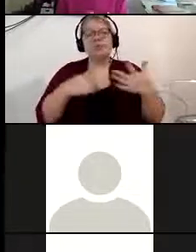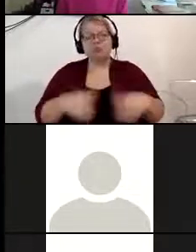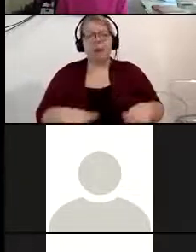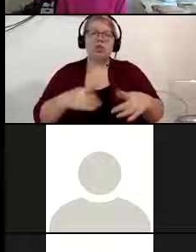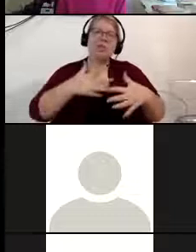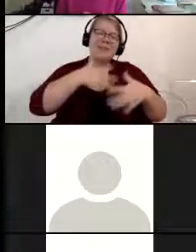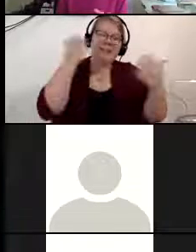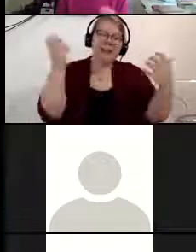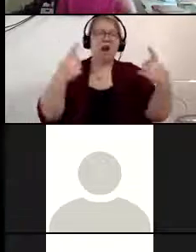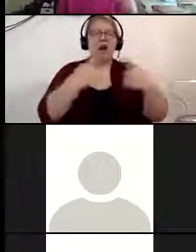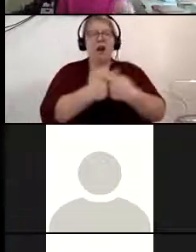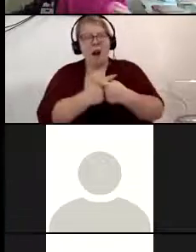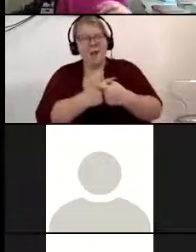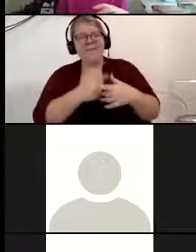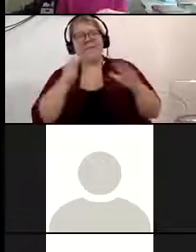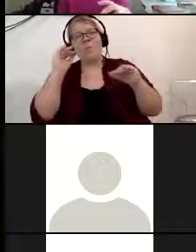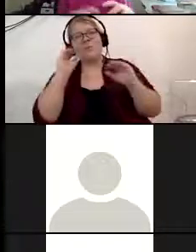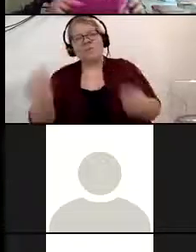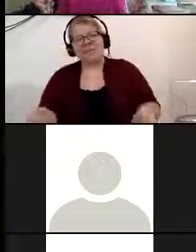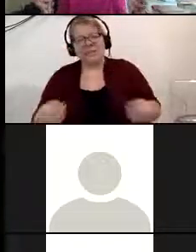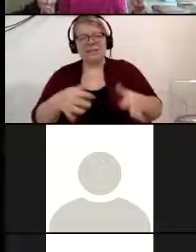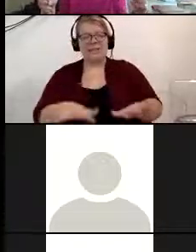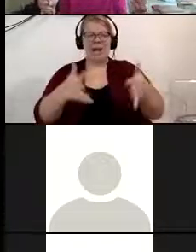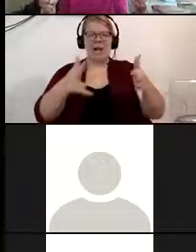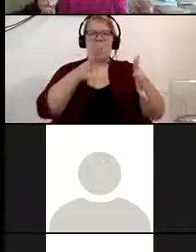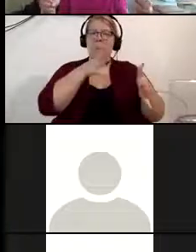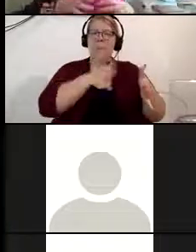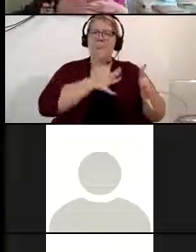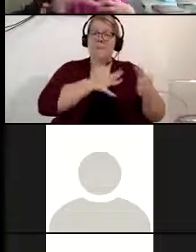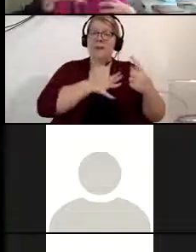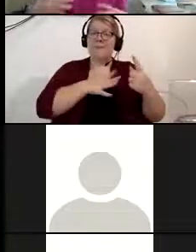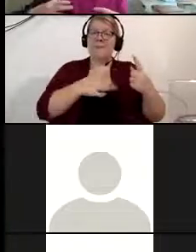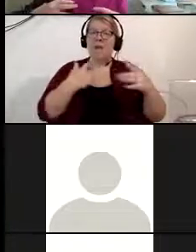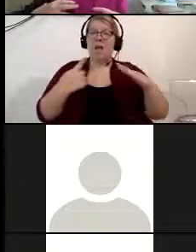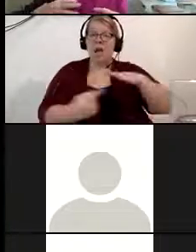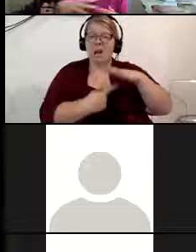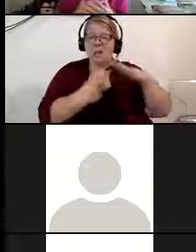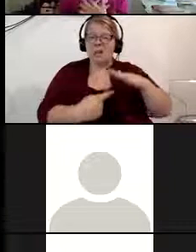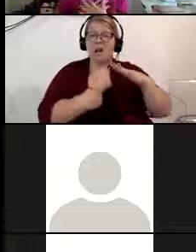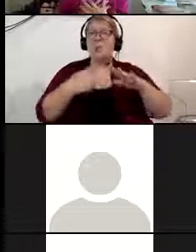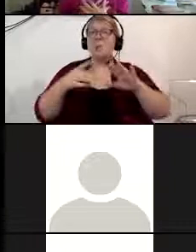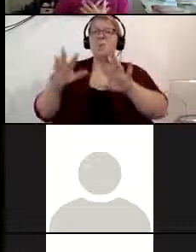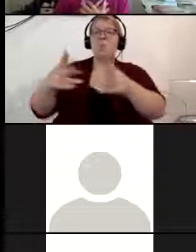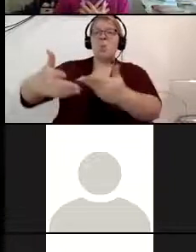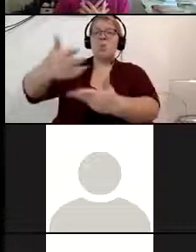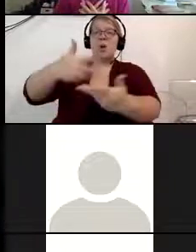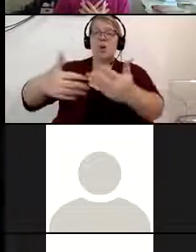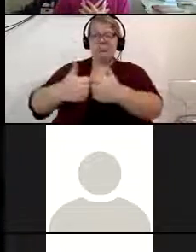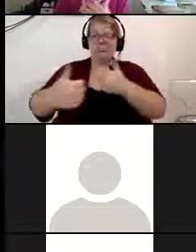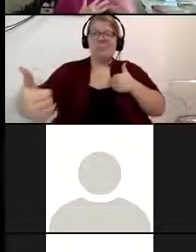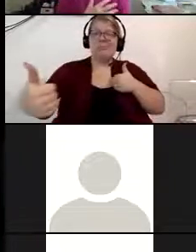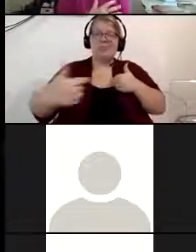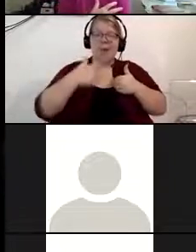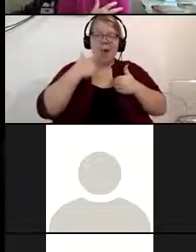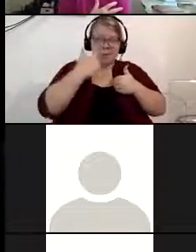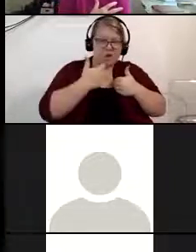hopelessness, anxiety. Women particularly are also isolated from their social networks because of shame.